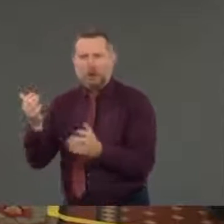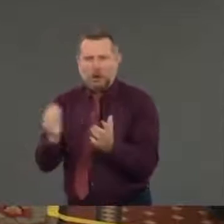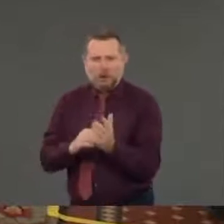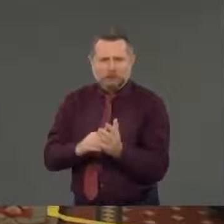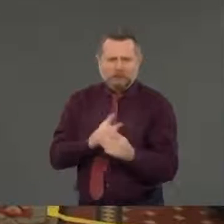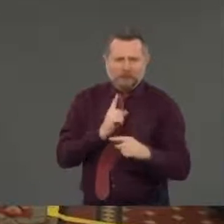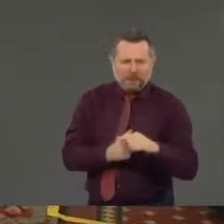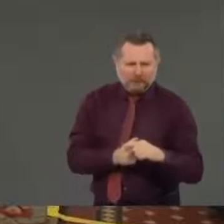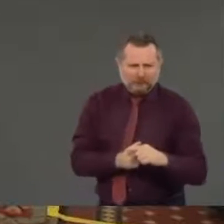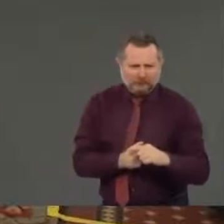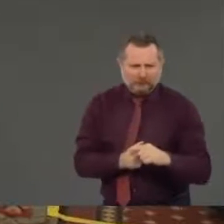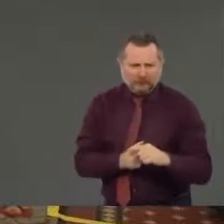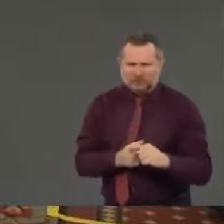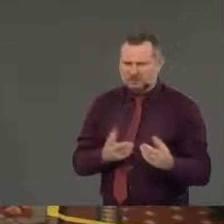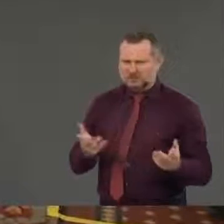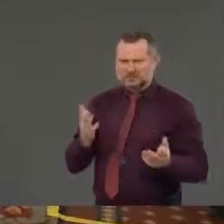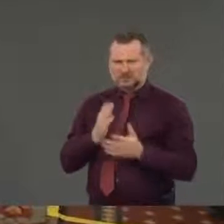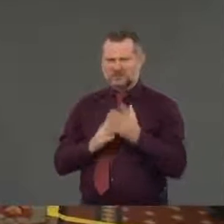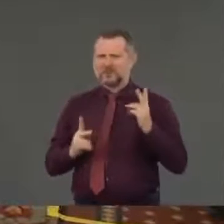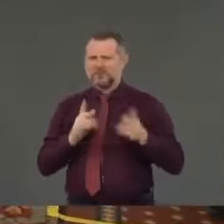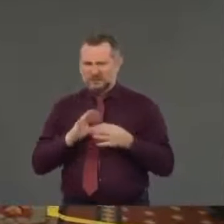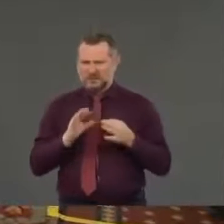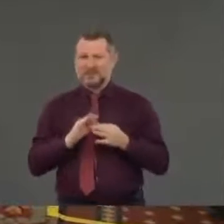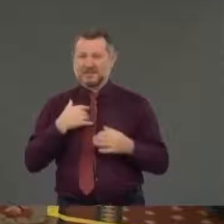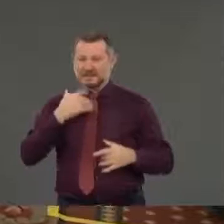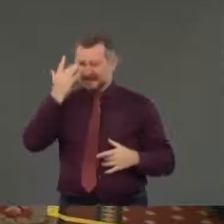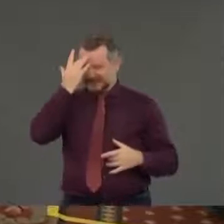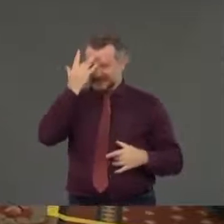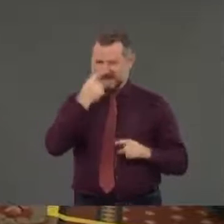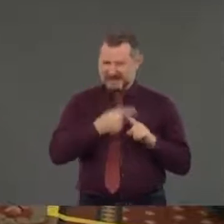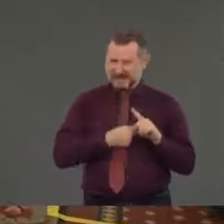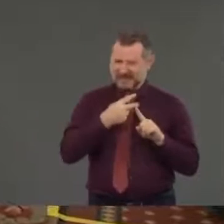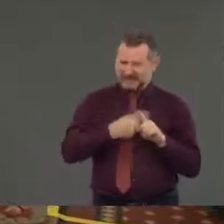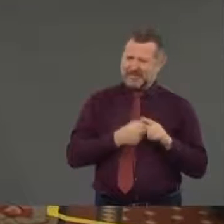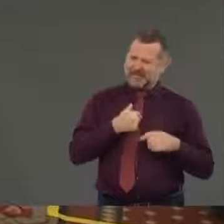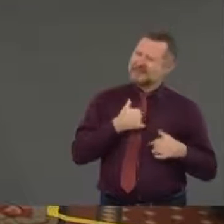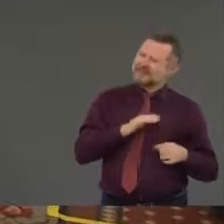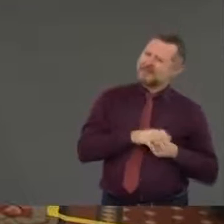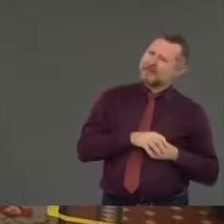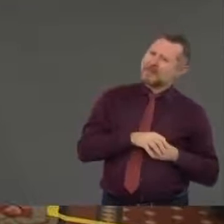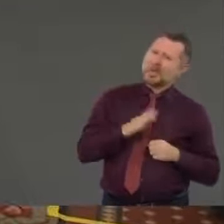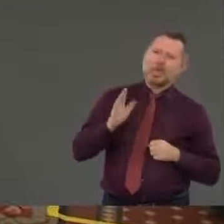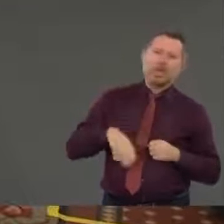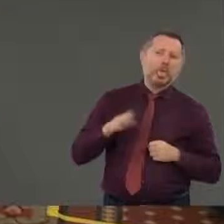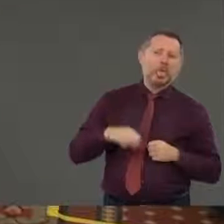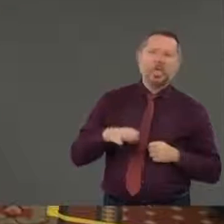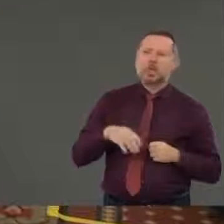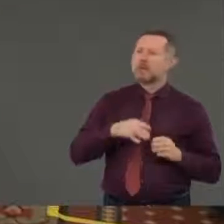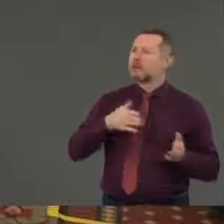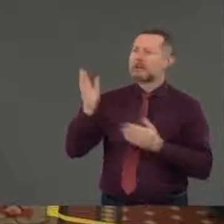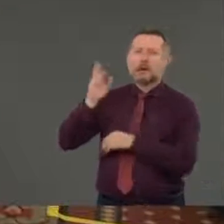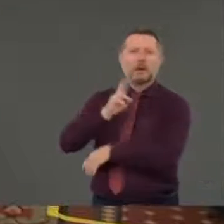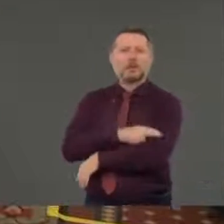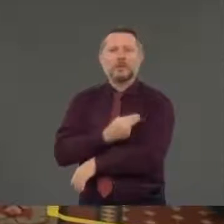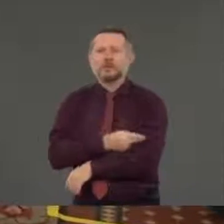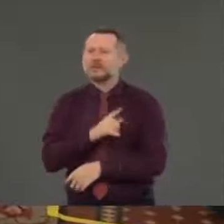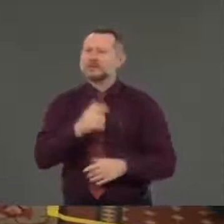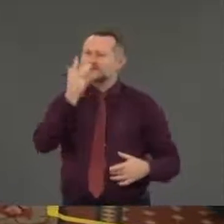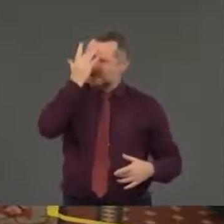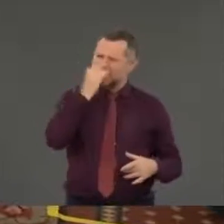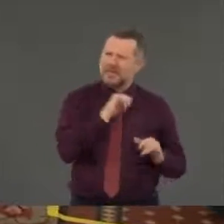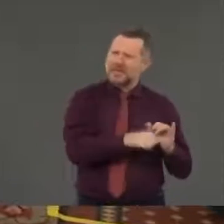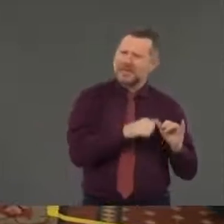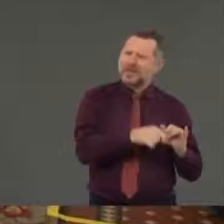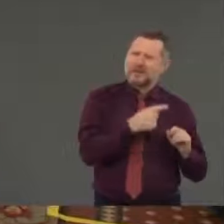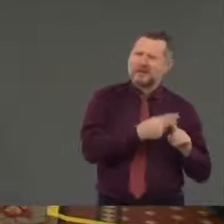are sick with COVID maybe for months, maybe not requiring hospitalization, but seeing symptoms for a long period of time. I guess for the health commissioner, what